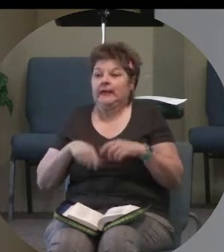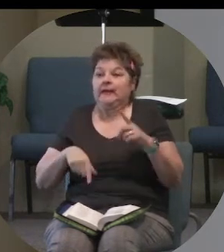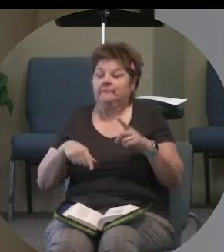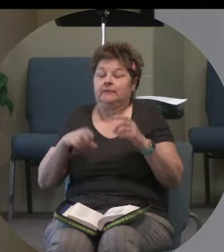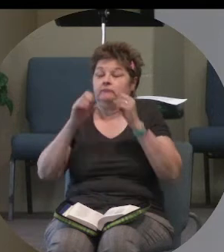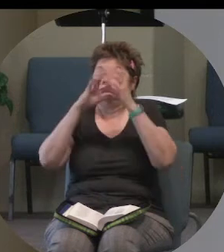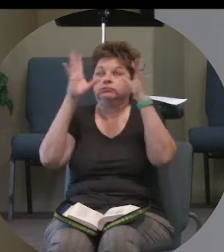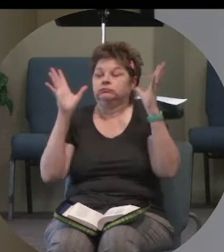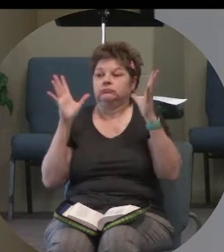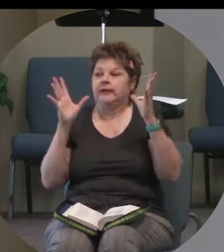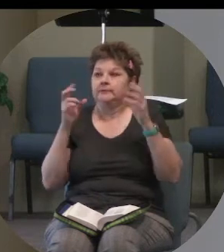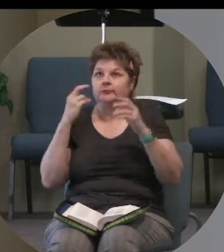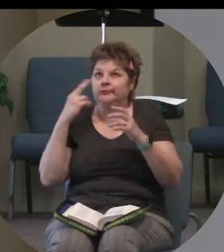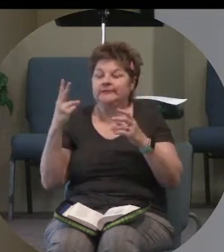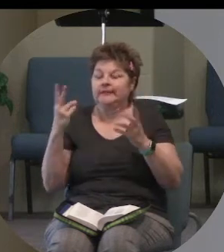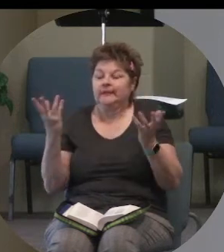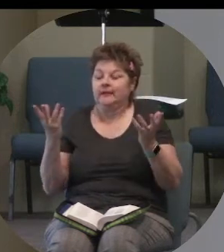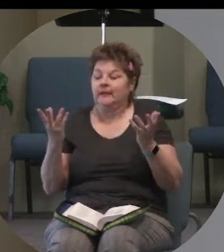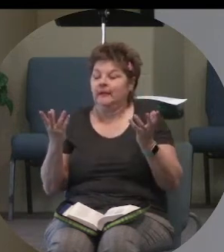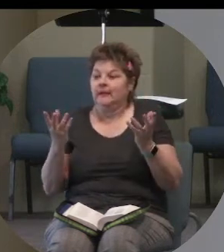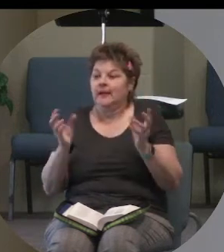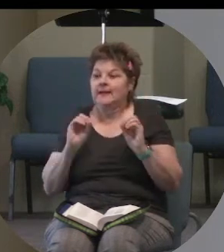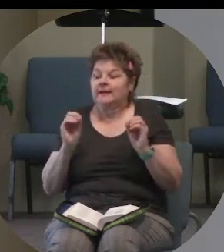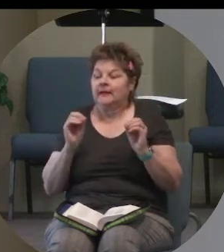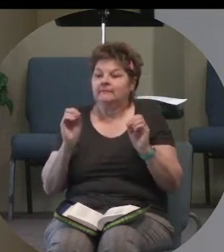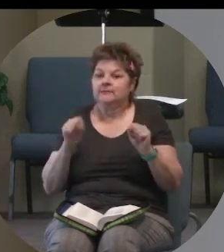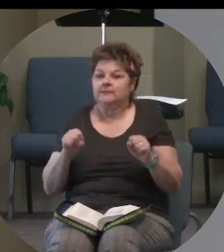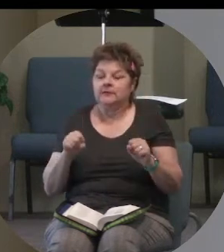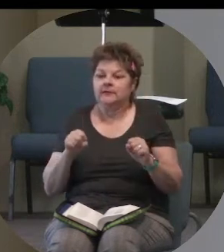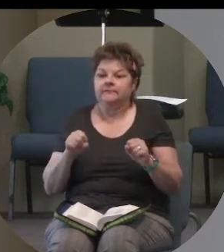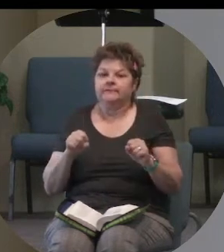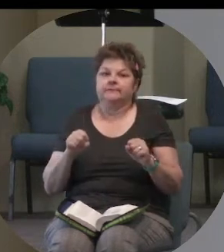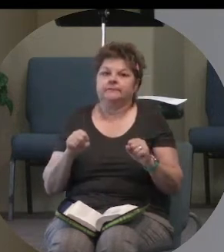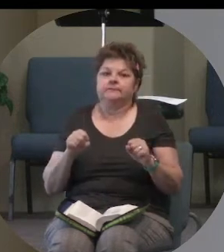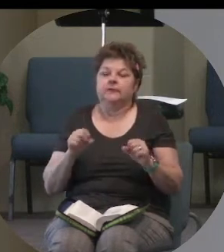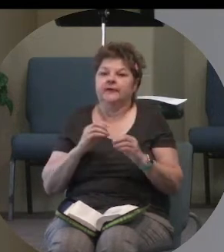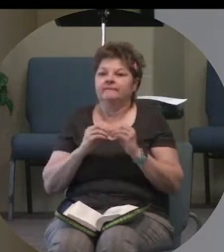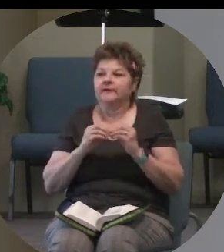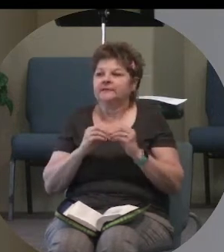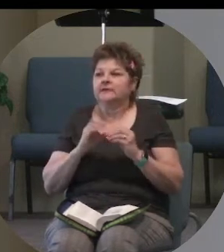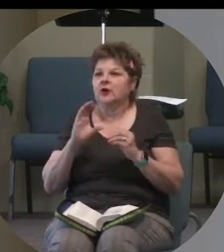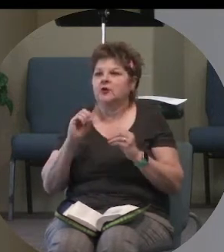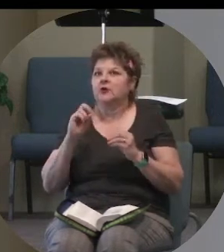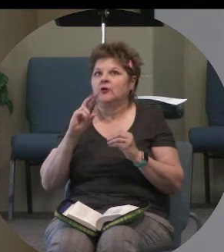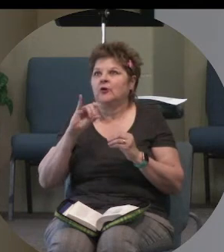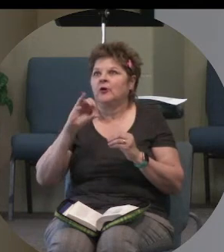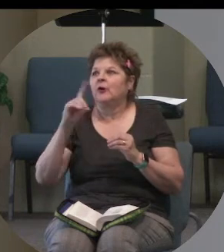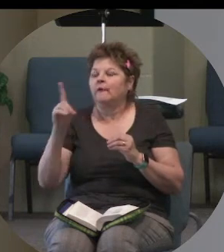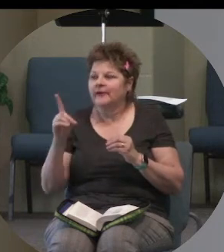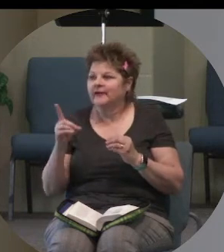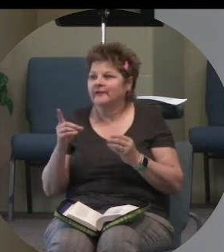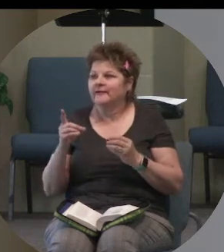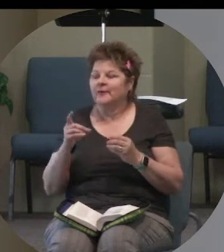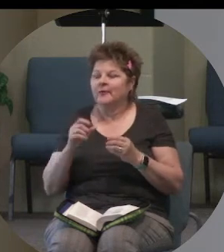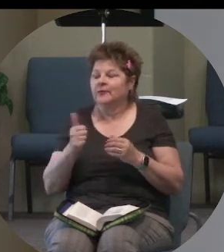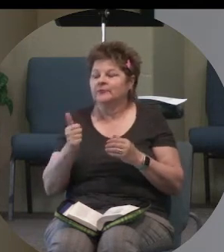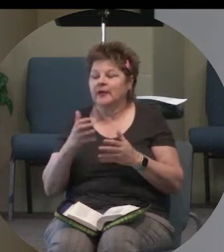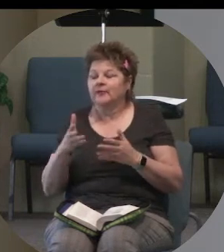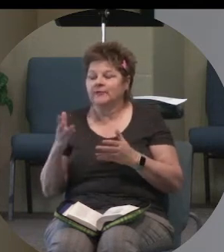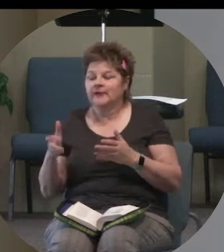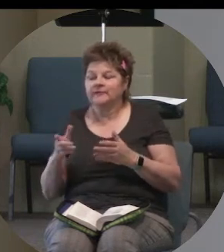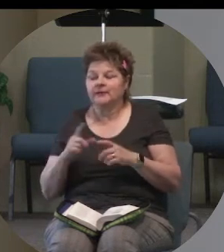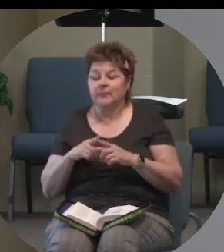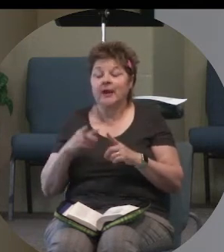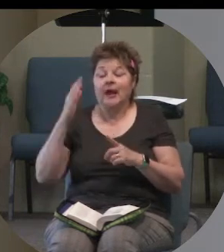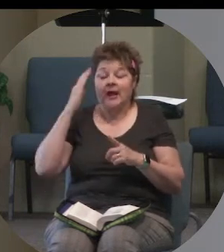fathom. None of us could have figured out COVID or any of those things. And yet, I am confident God